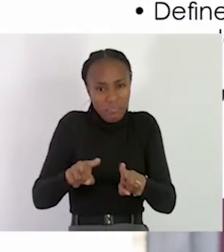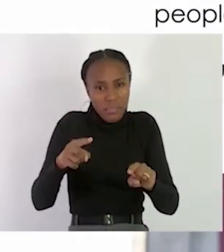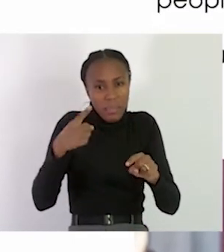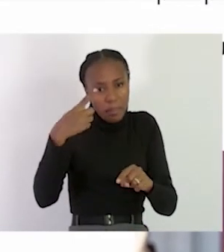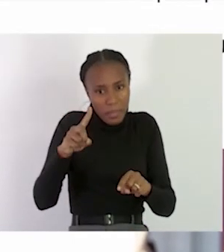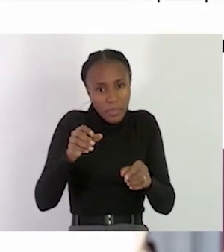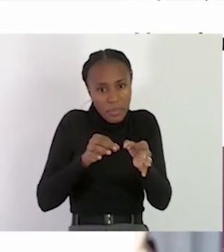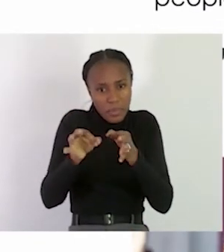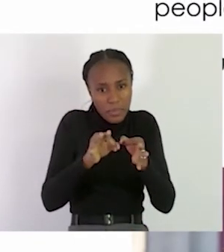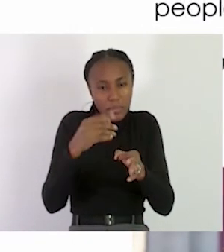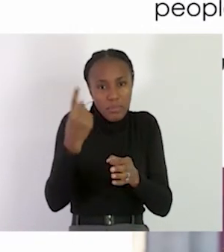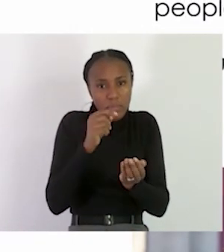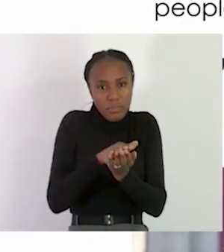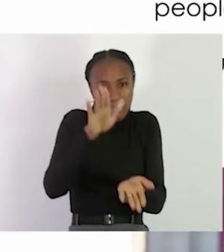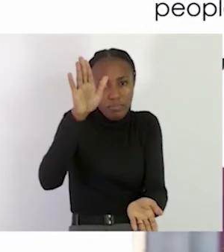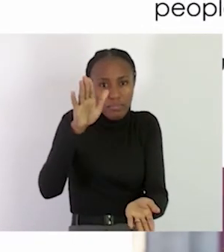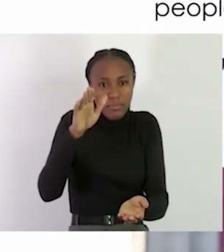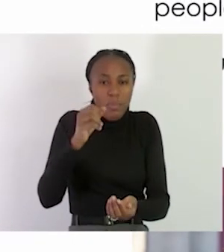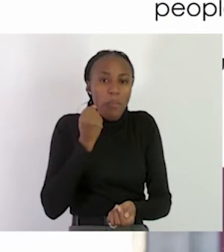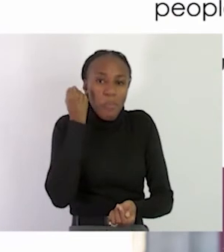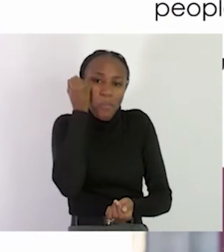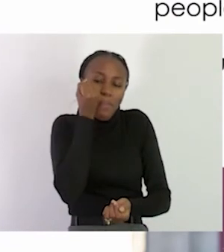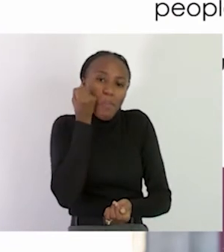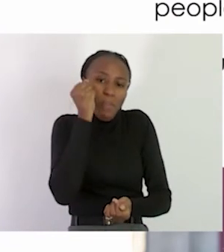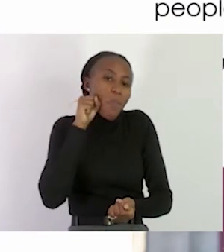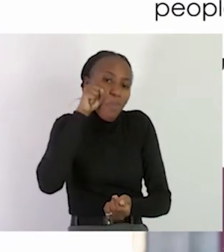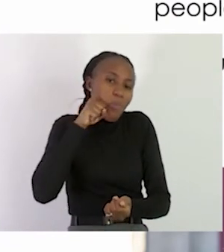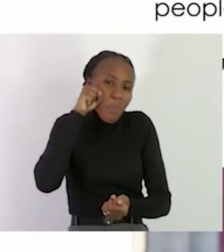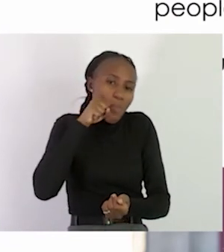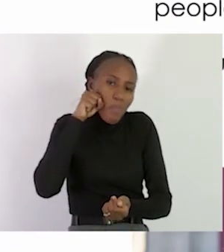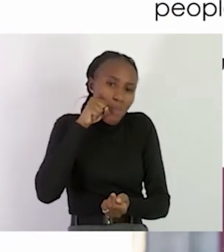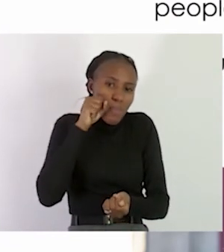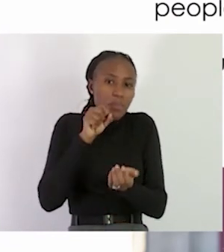learning. Orgasm, masturbation, wet dreams.